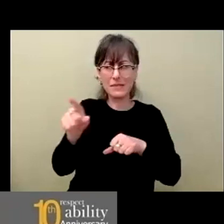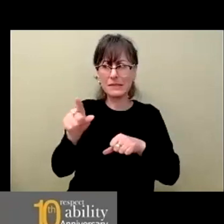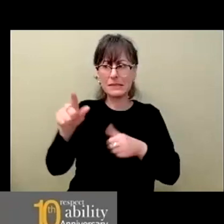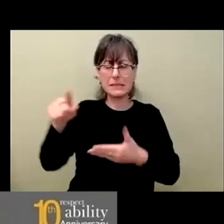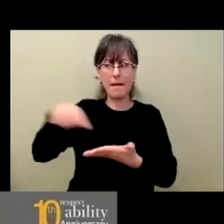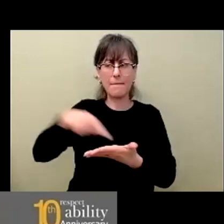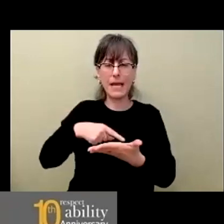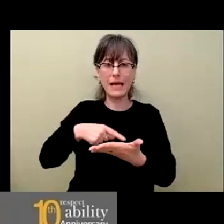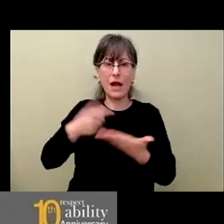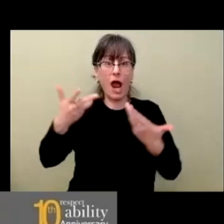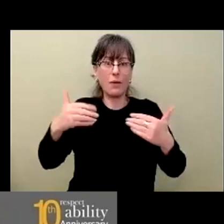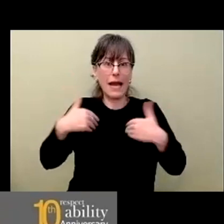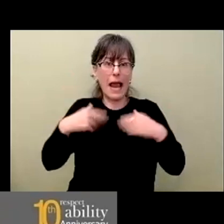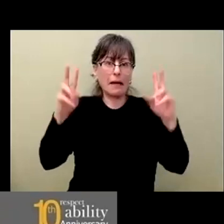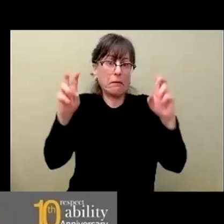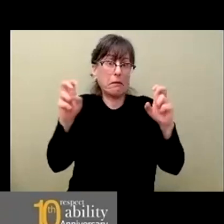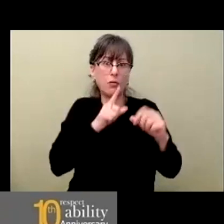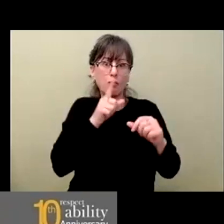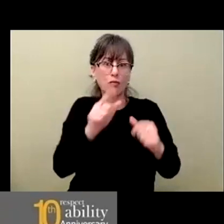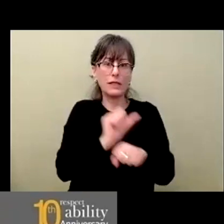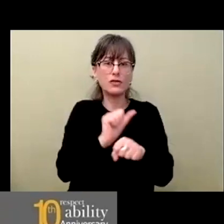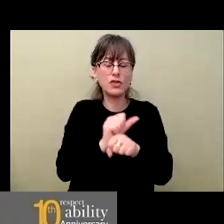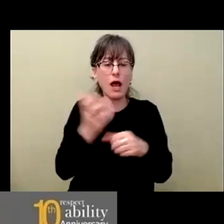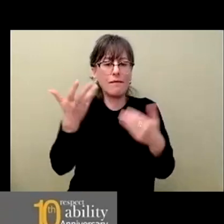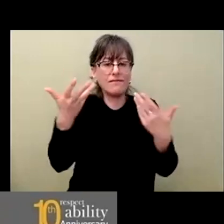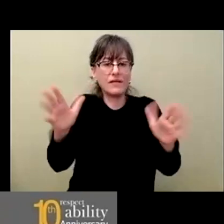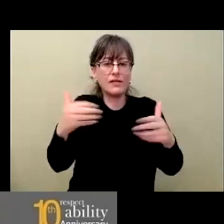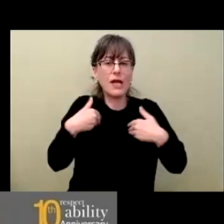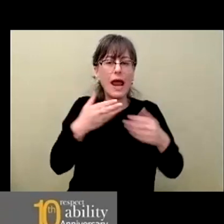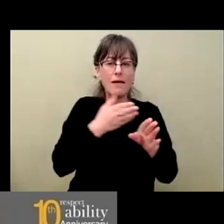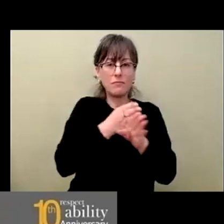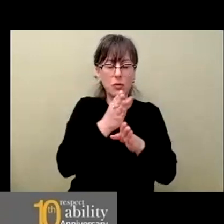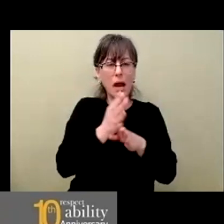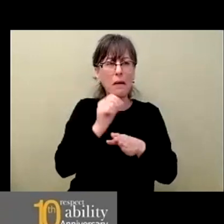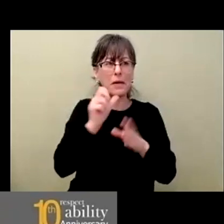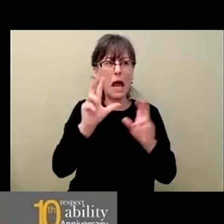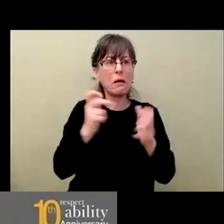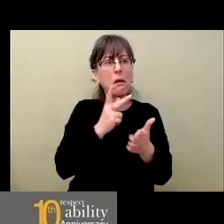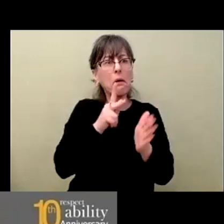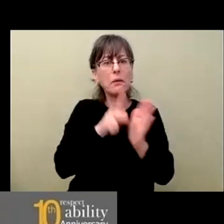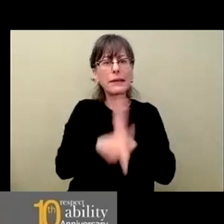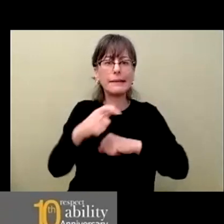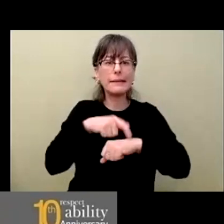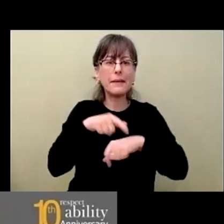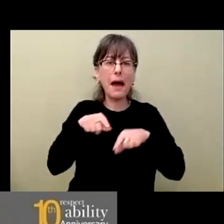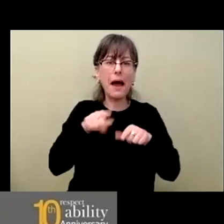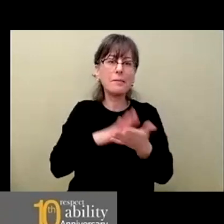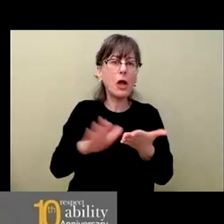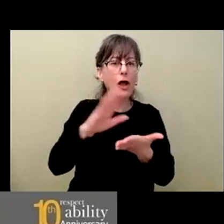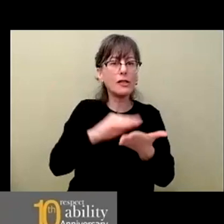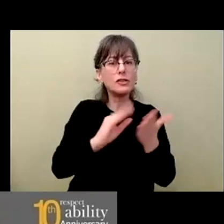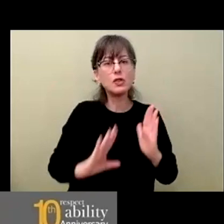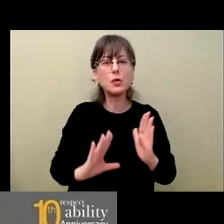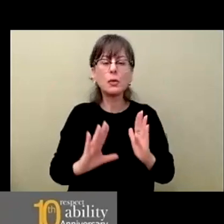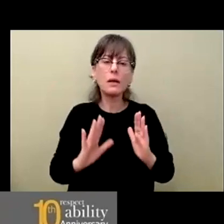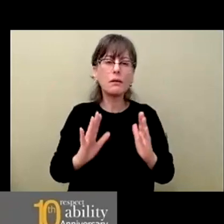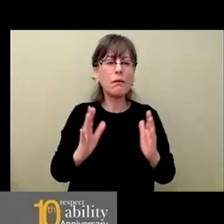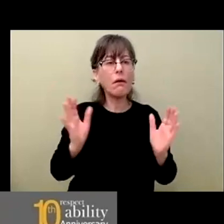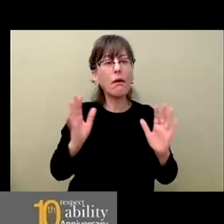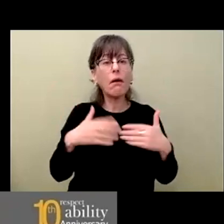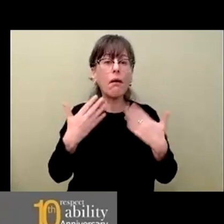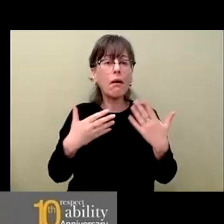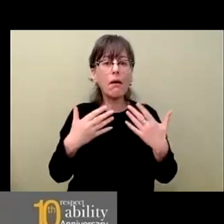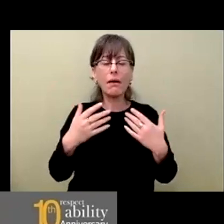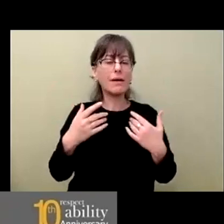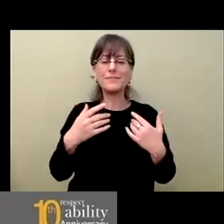a real job. I had a real career. I wasn't killing time over the summer as a college student. And I realized that I had the